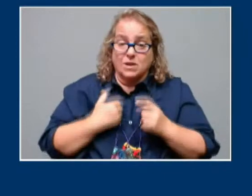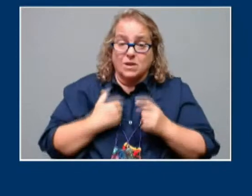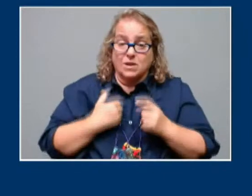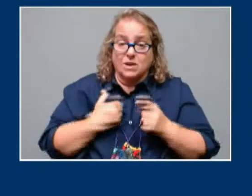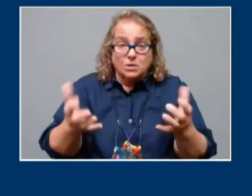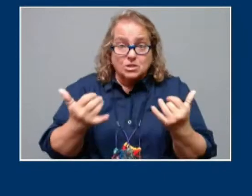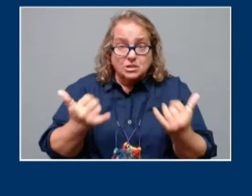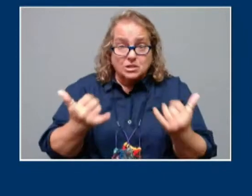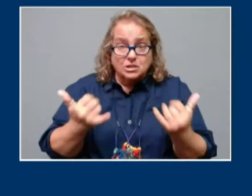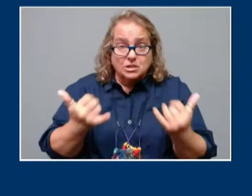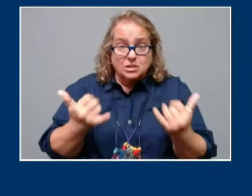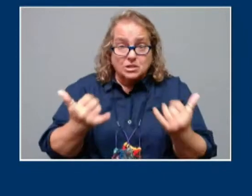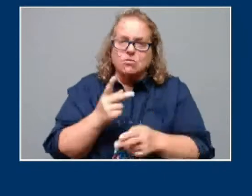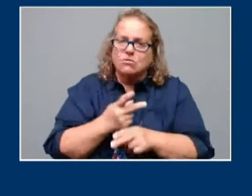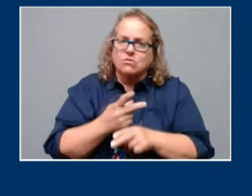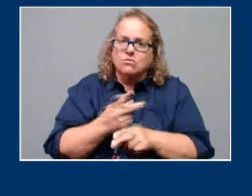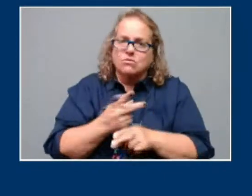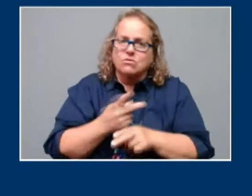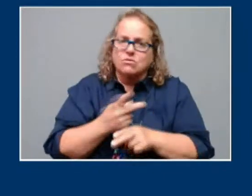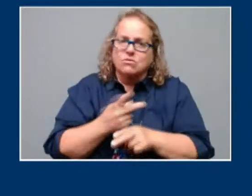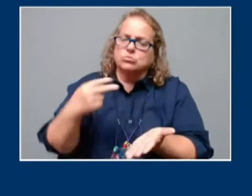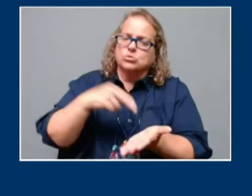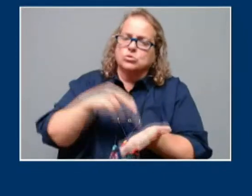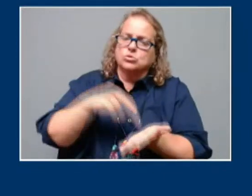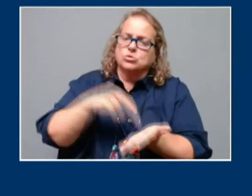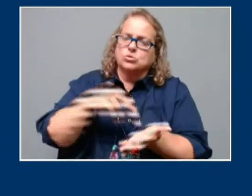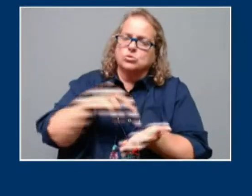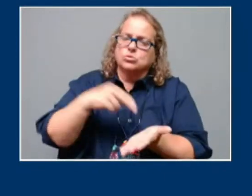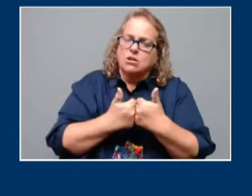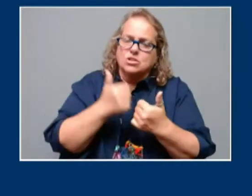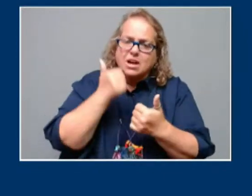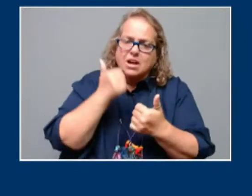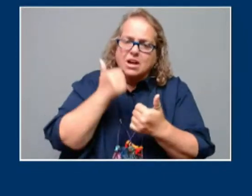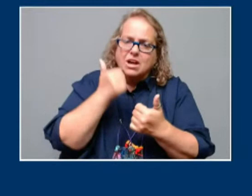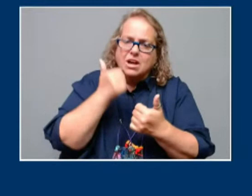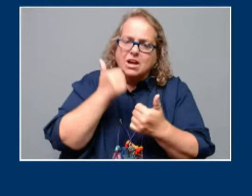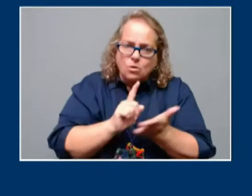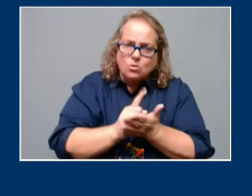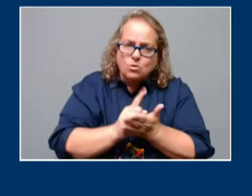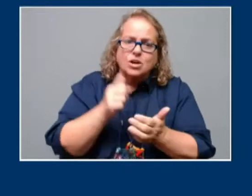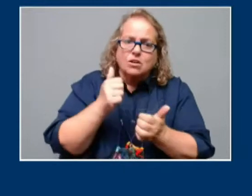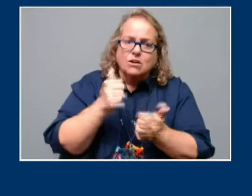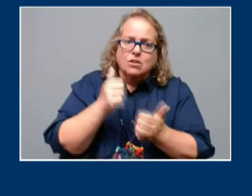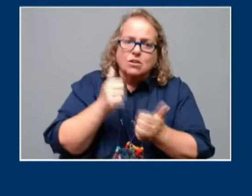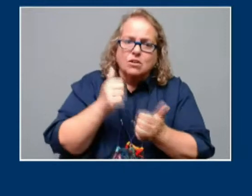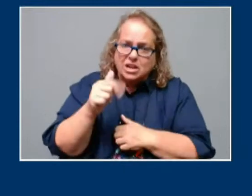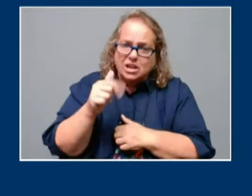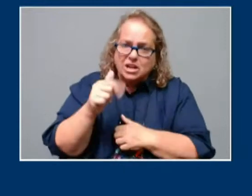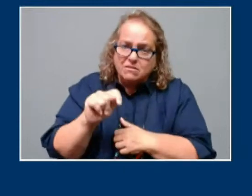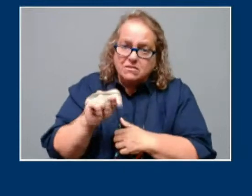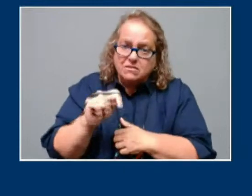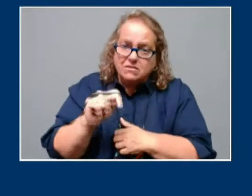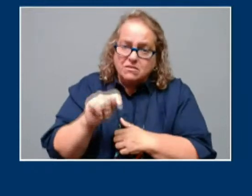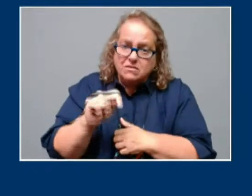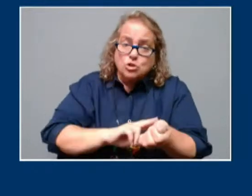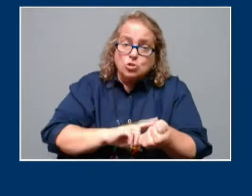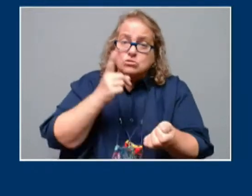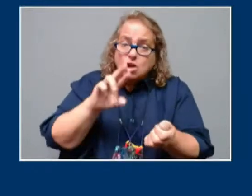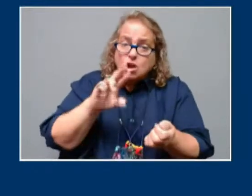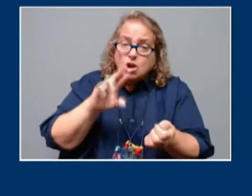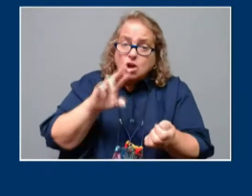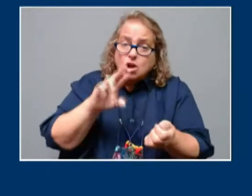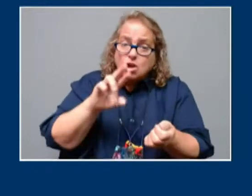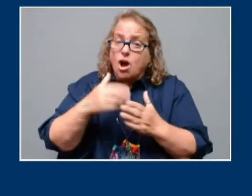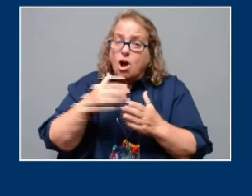to the challenge each and every hour of each and every shift. They give compassionate, expert care to patients who are